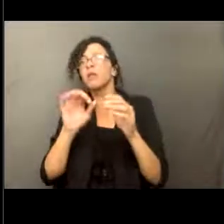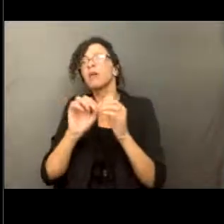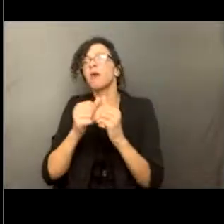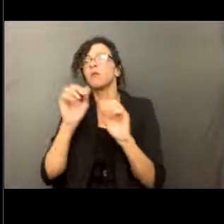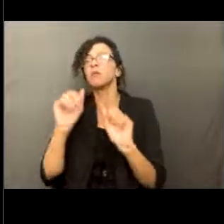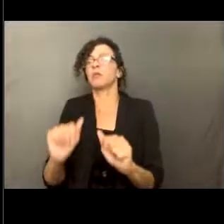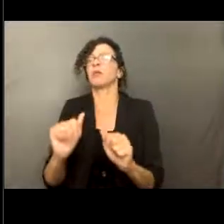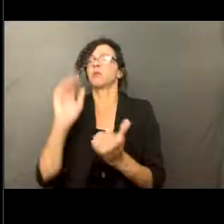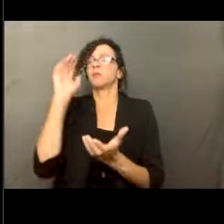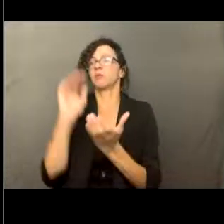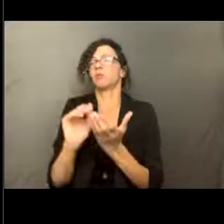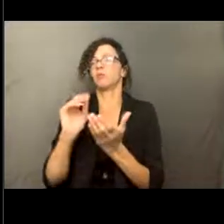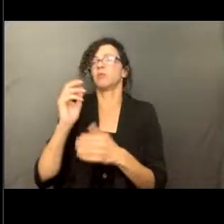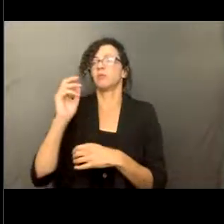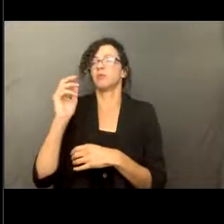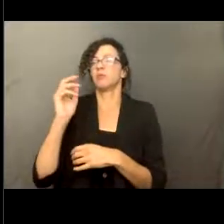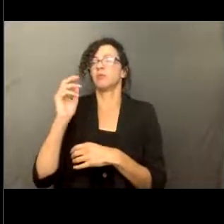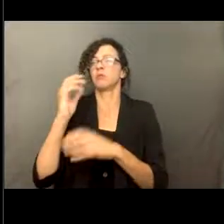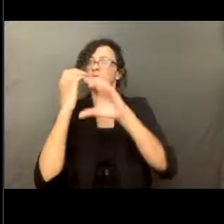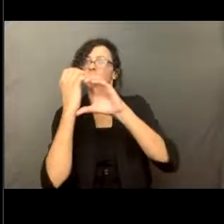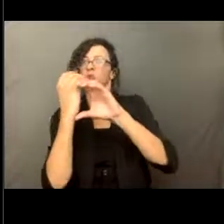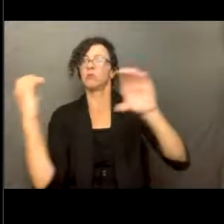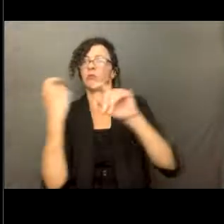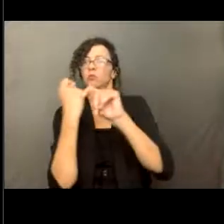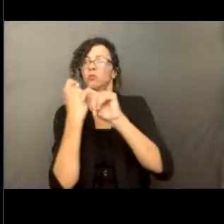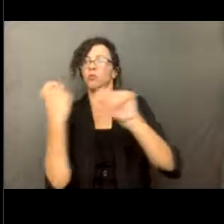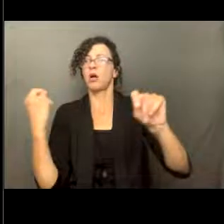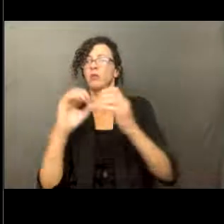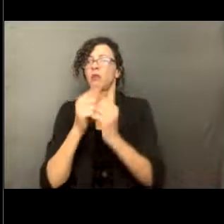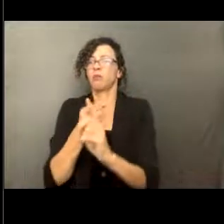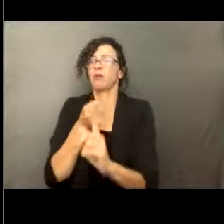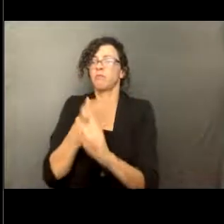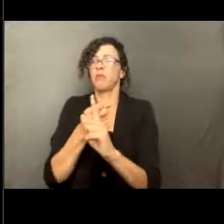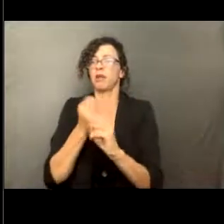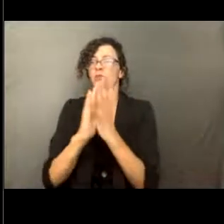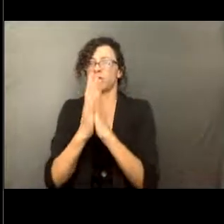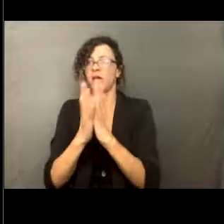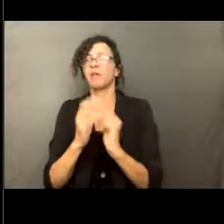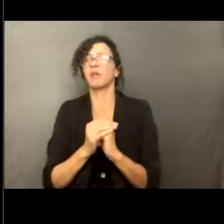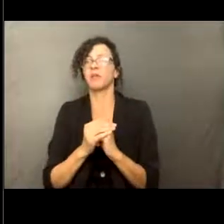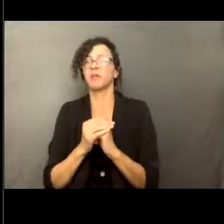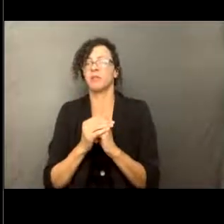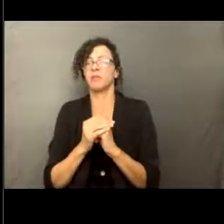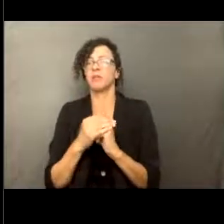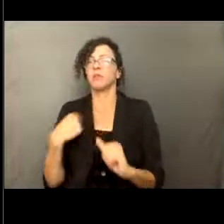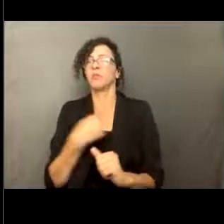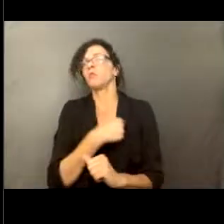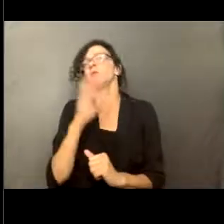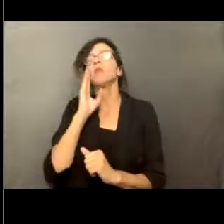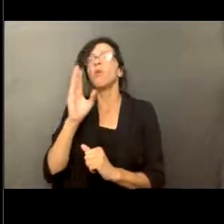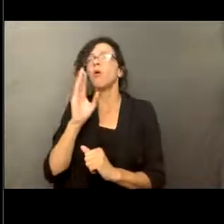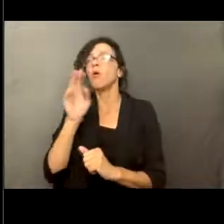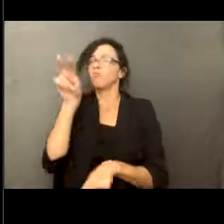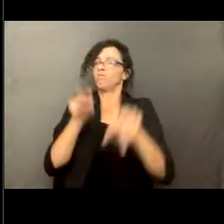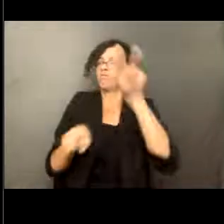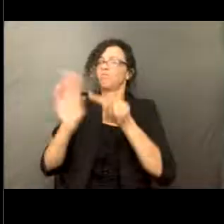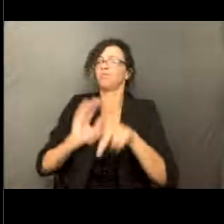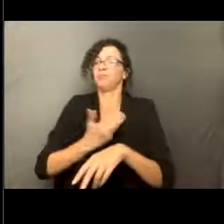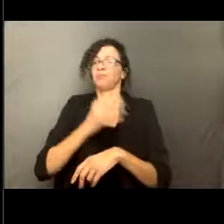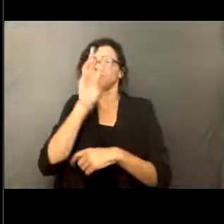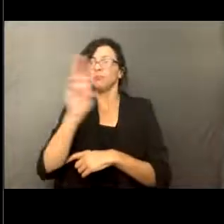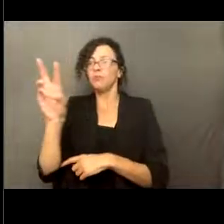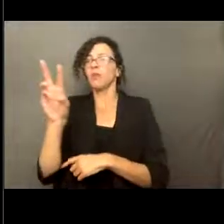We can also look at these findings again. It's on our website, where we will detail out very specific options from